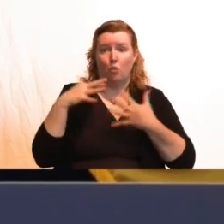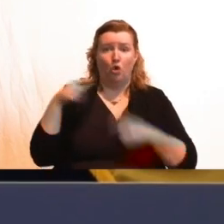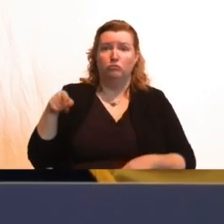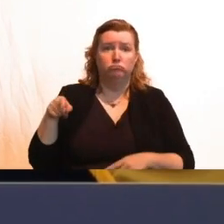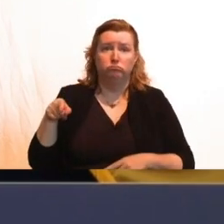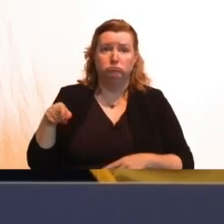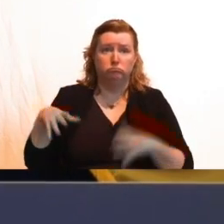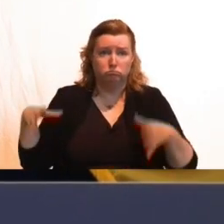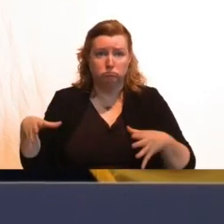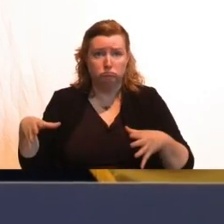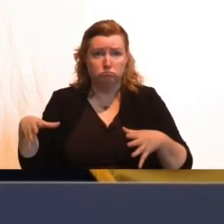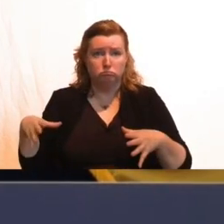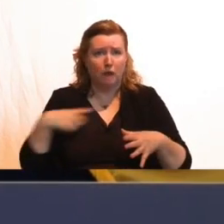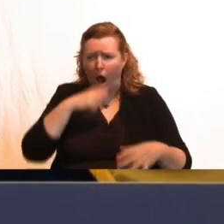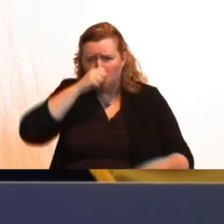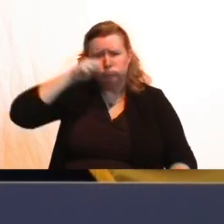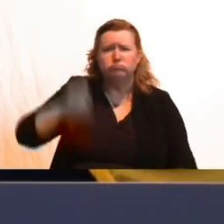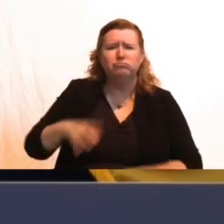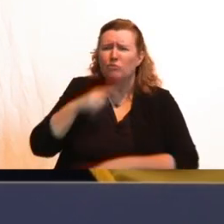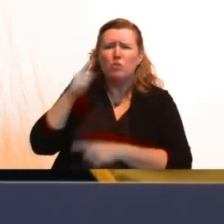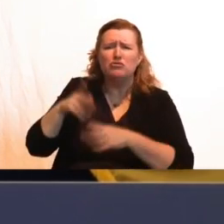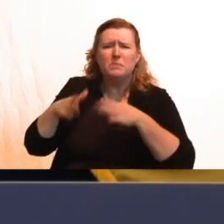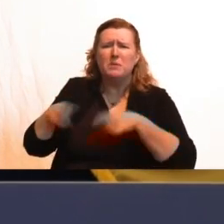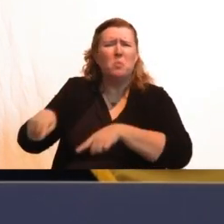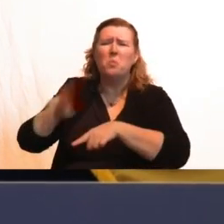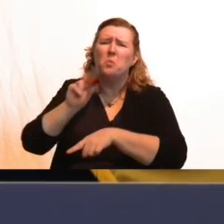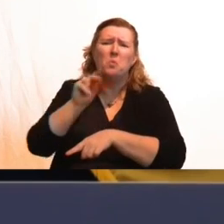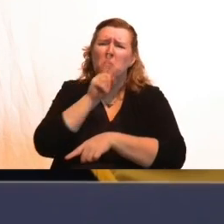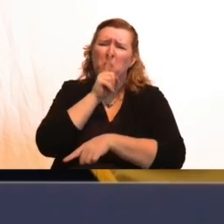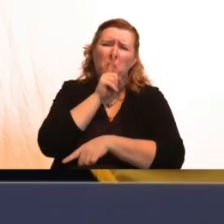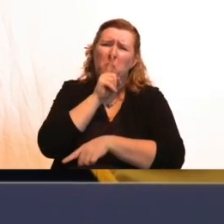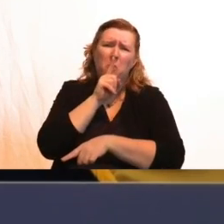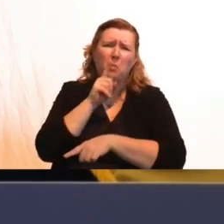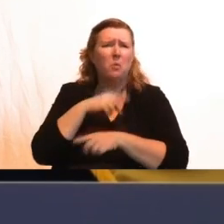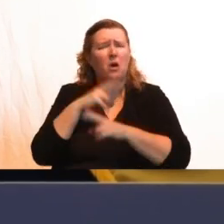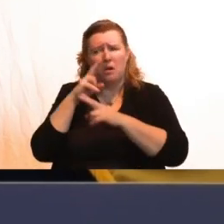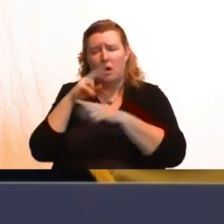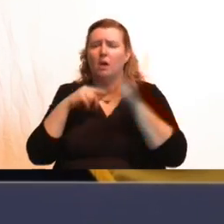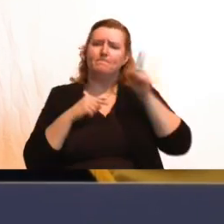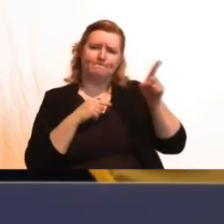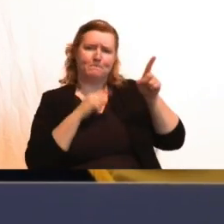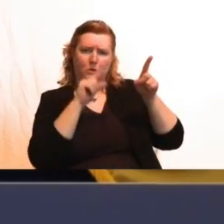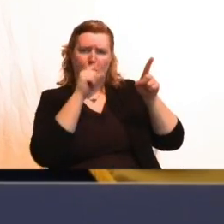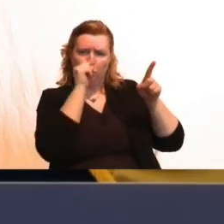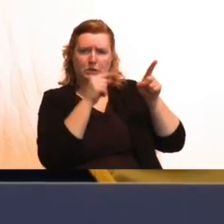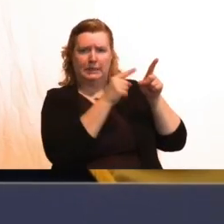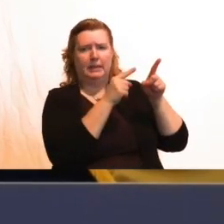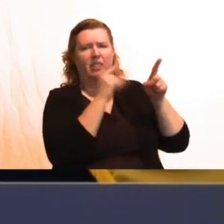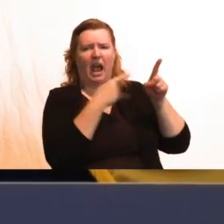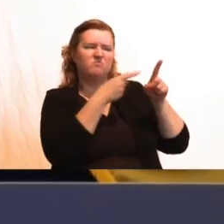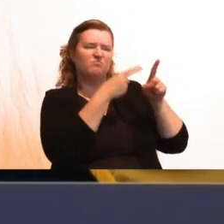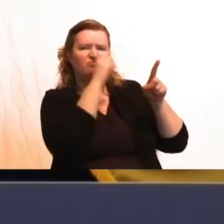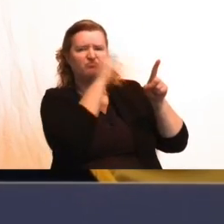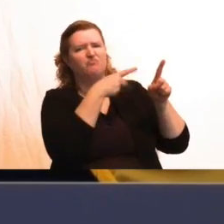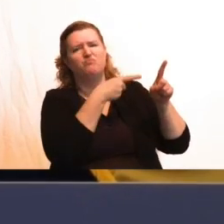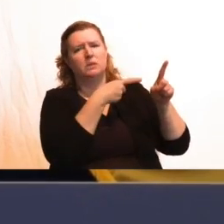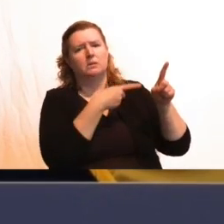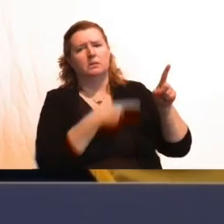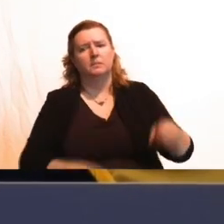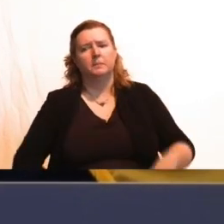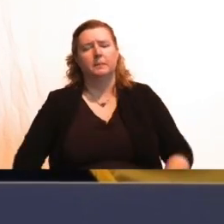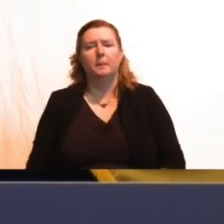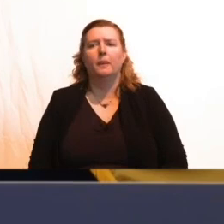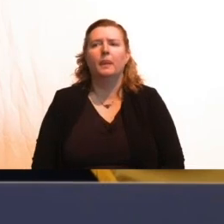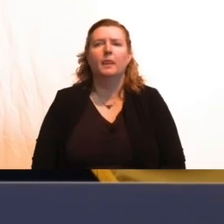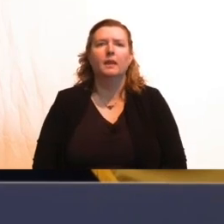Alex, I think, is this gentleman beside you got a question? Are you good? Okay, he's with you. Okay, Alex, good afternoon. Good afternoon. Commissioner, you said earlier that you